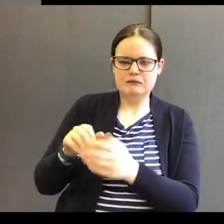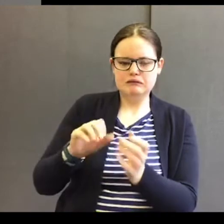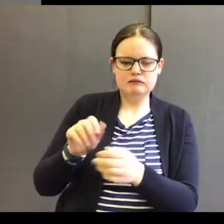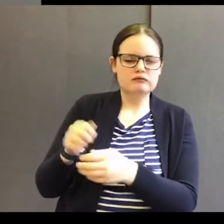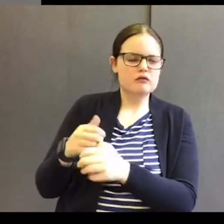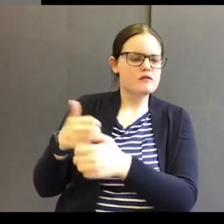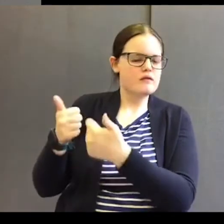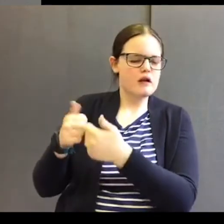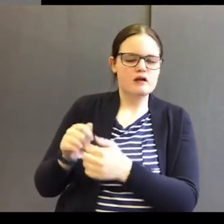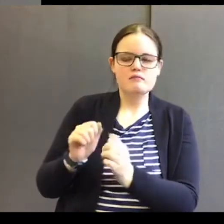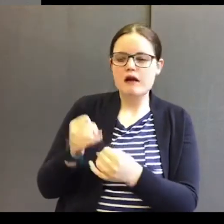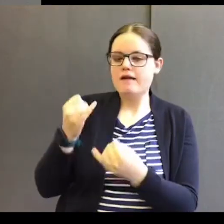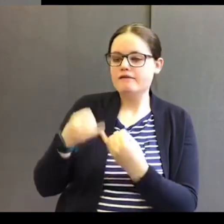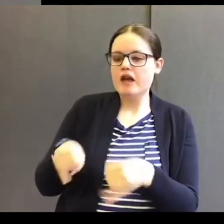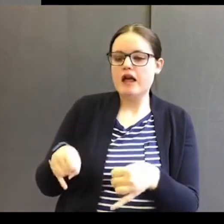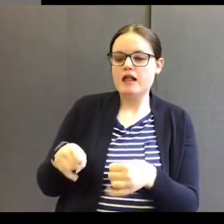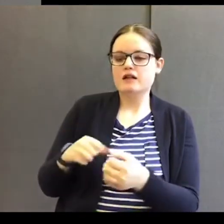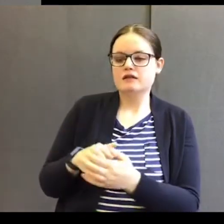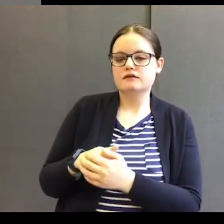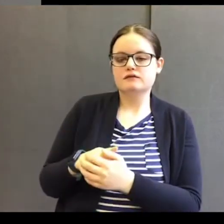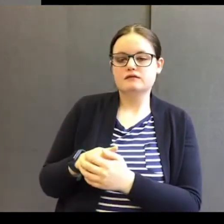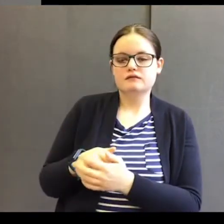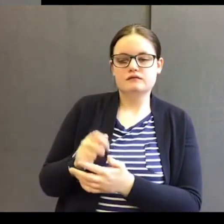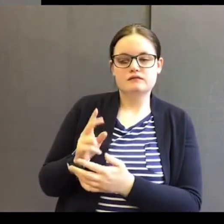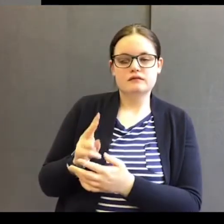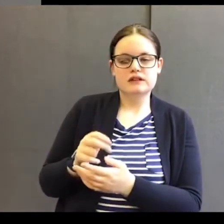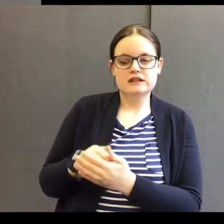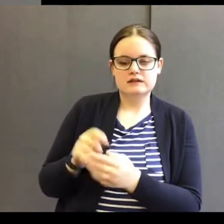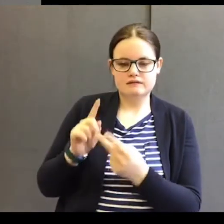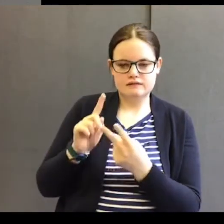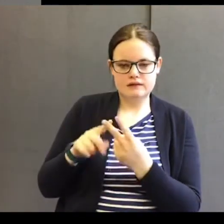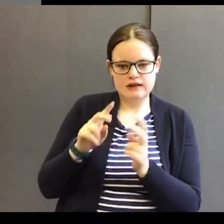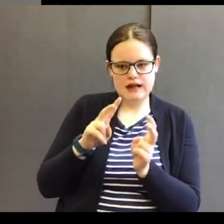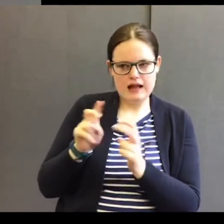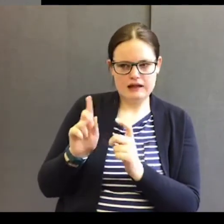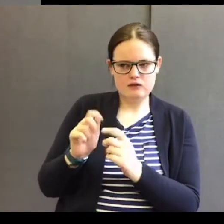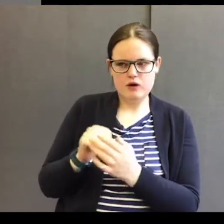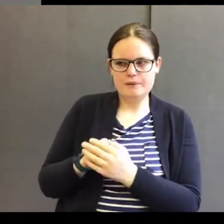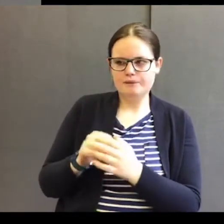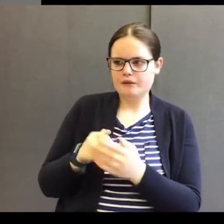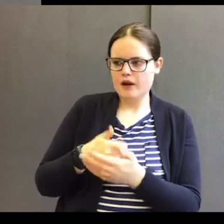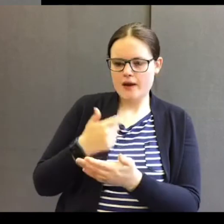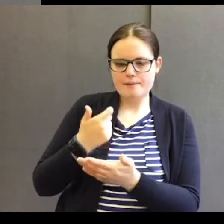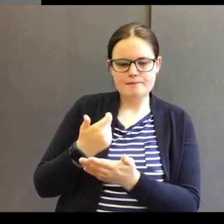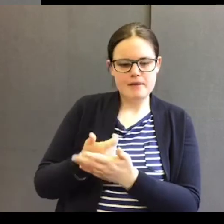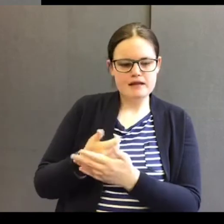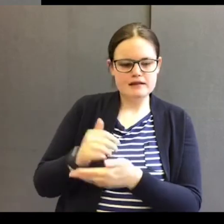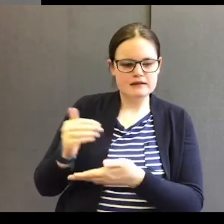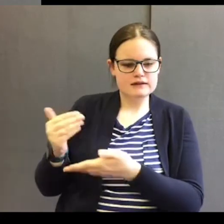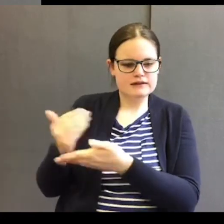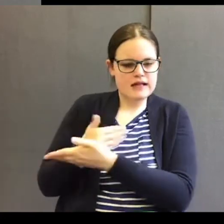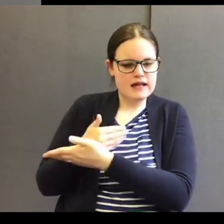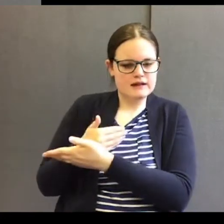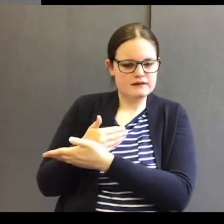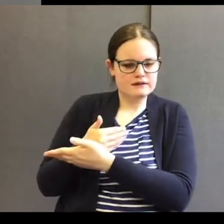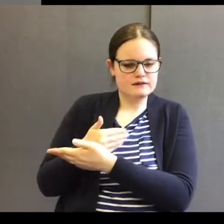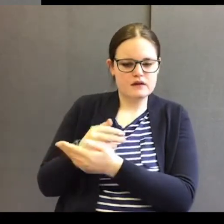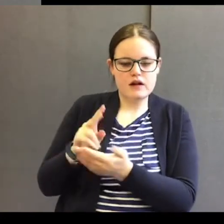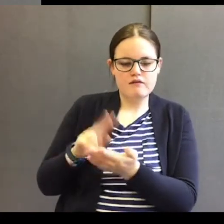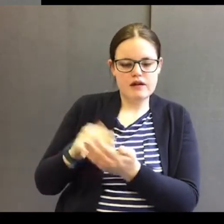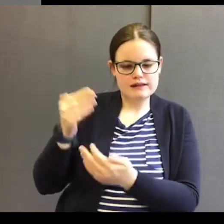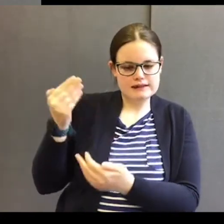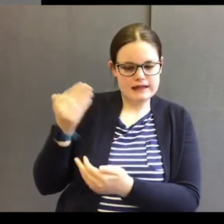job. Well, it failed. As we consider here, the second heading, a miraculous delivery